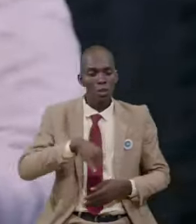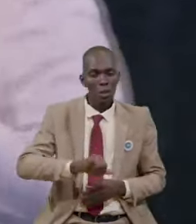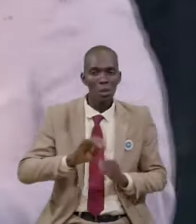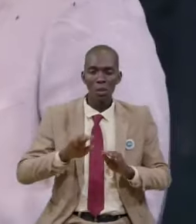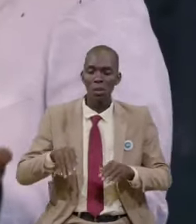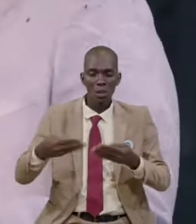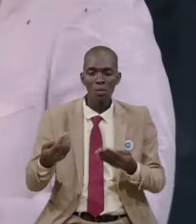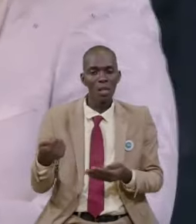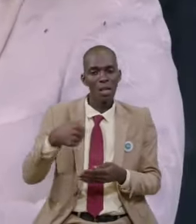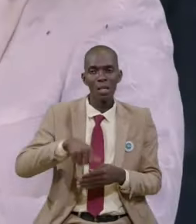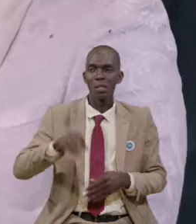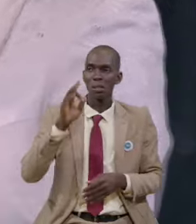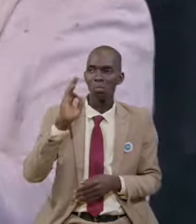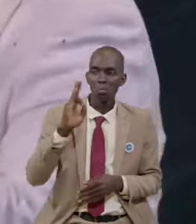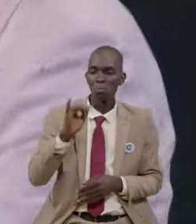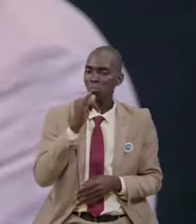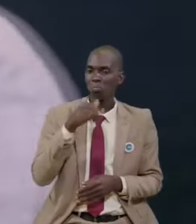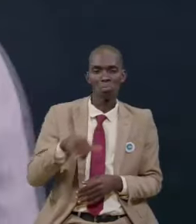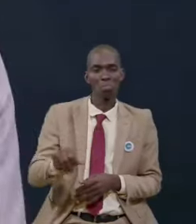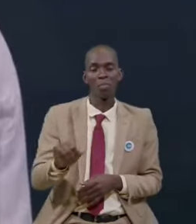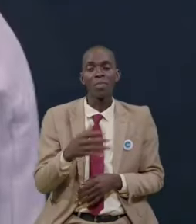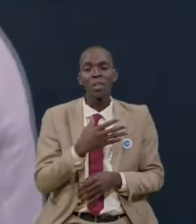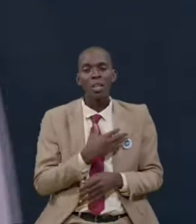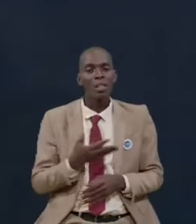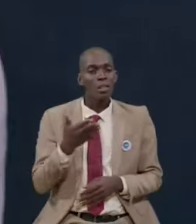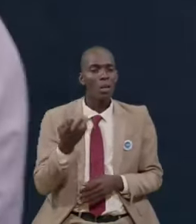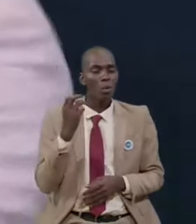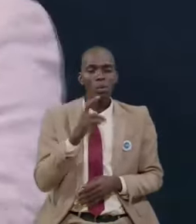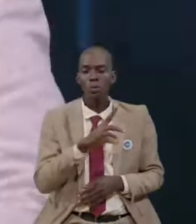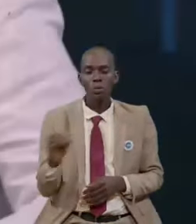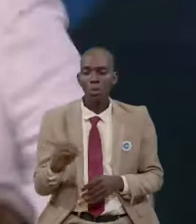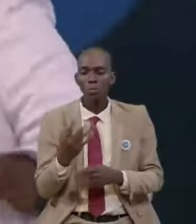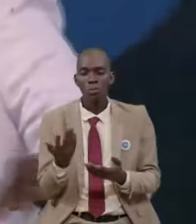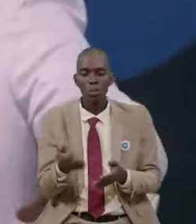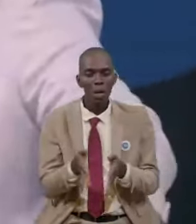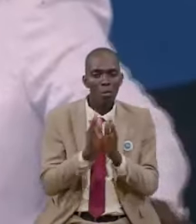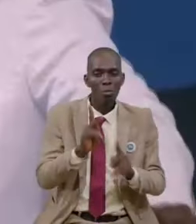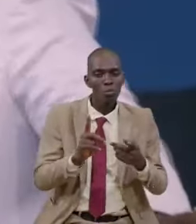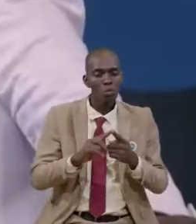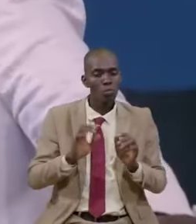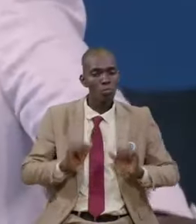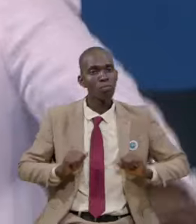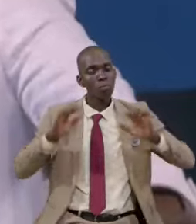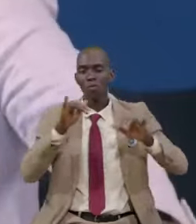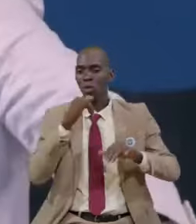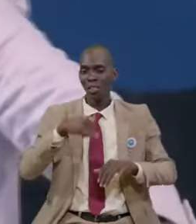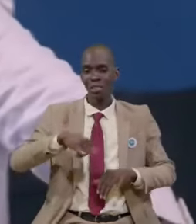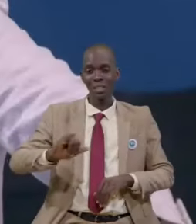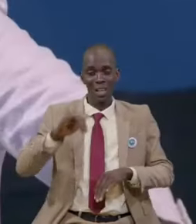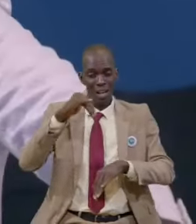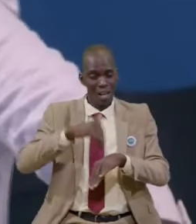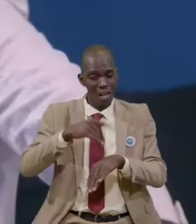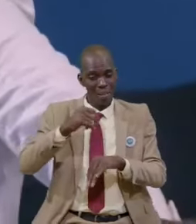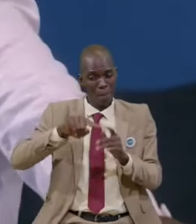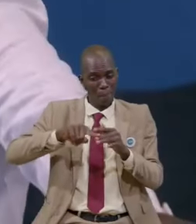not any altar call yet, even at the beginning. As Peter got there, Peter told the